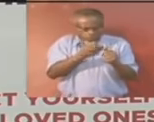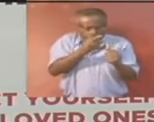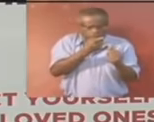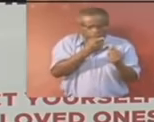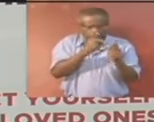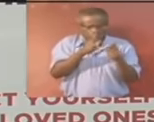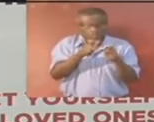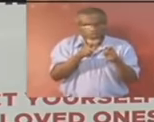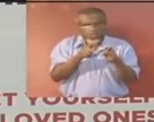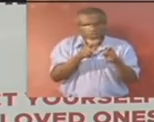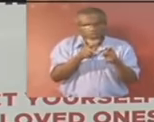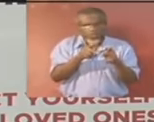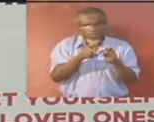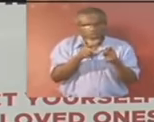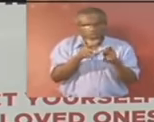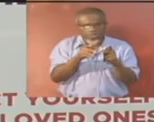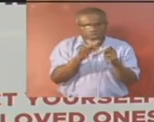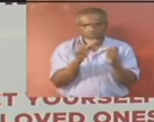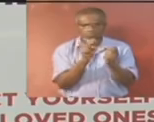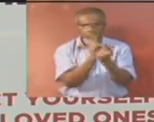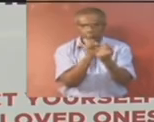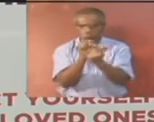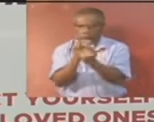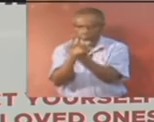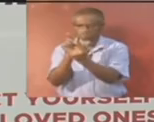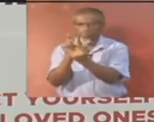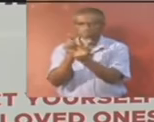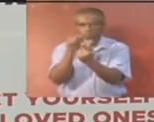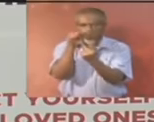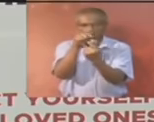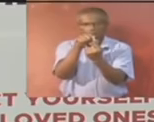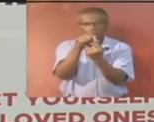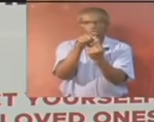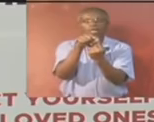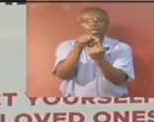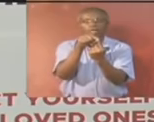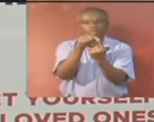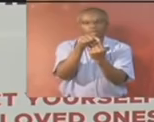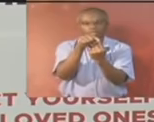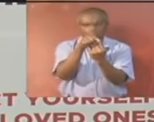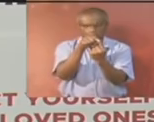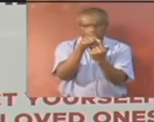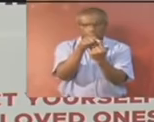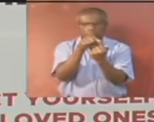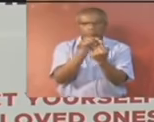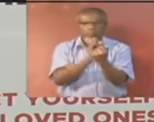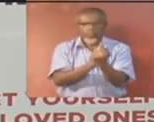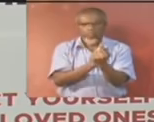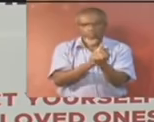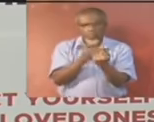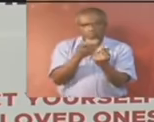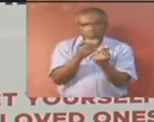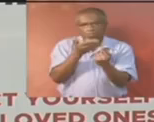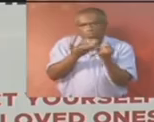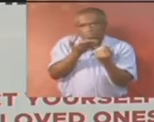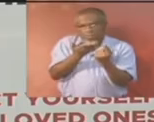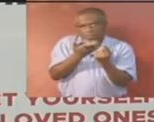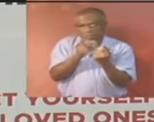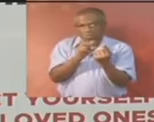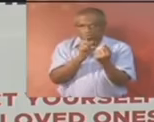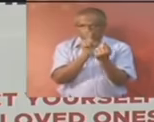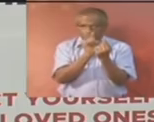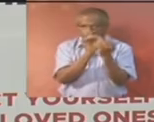who is exposed to a confirmed COVID case. And this exposure may occur at the workplace, it may occur in terms of